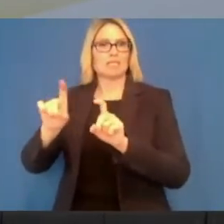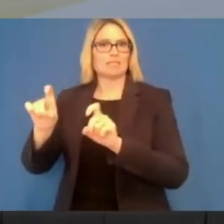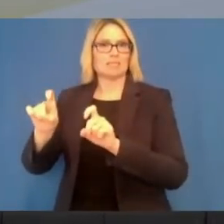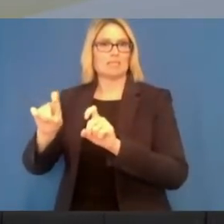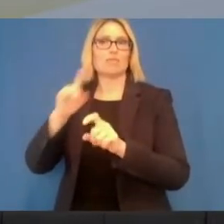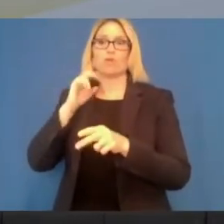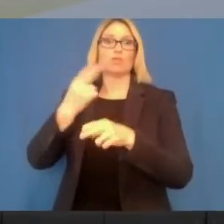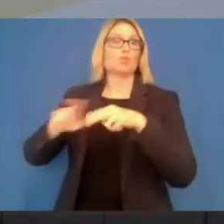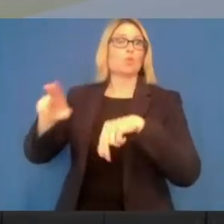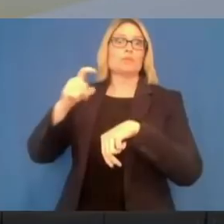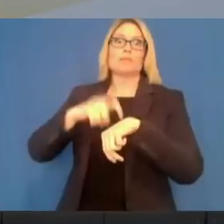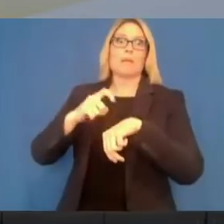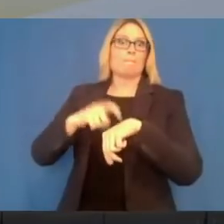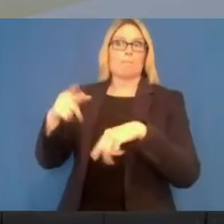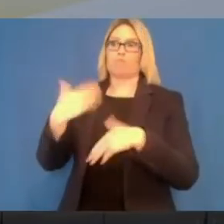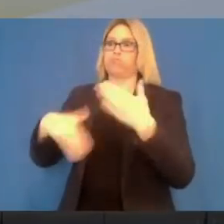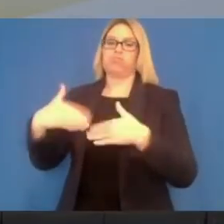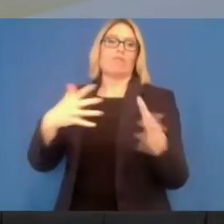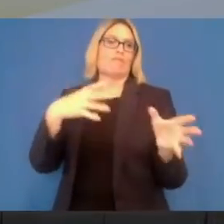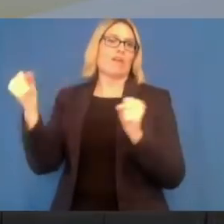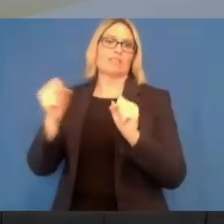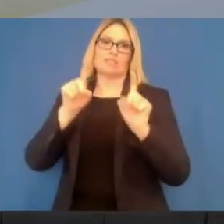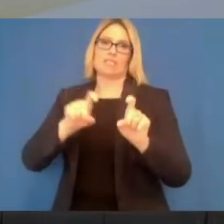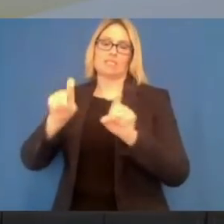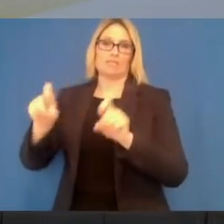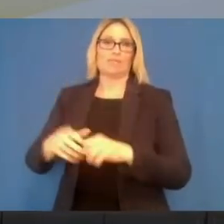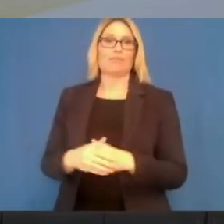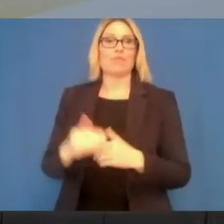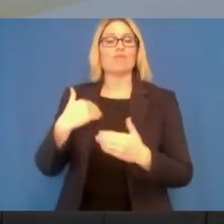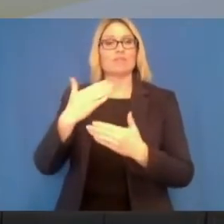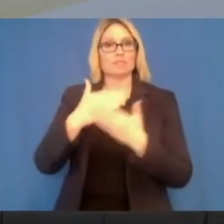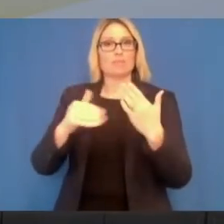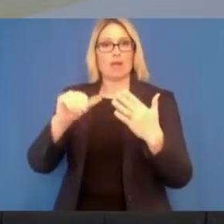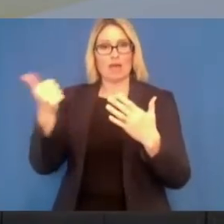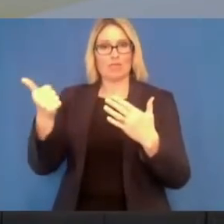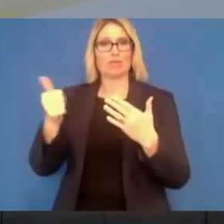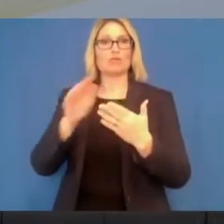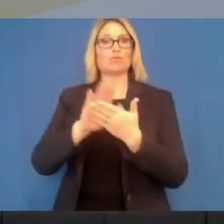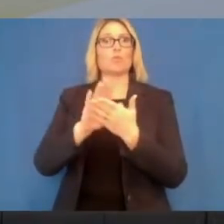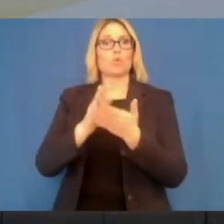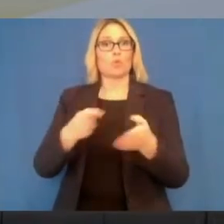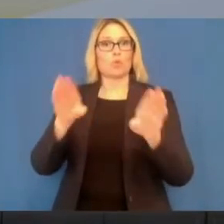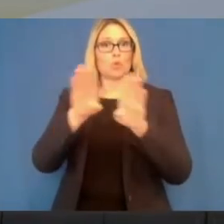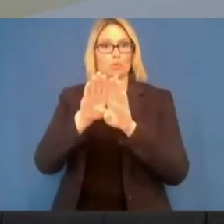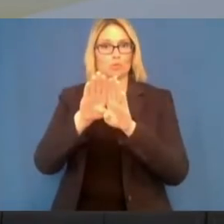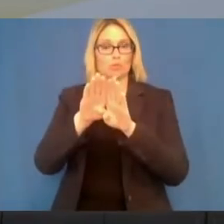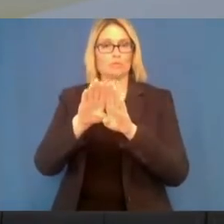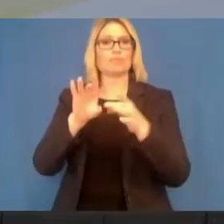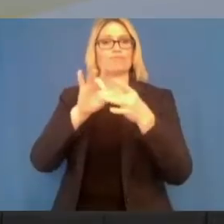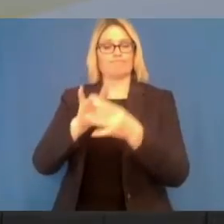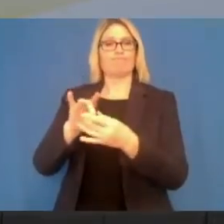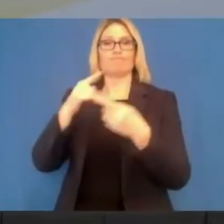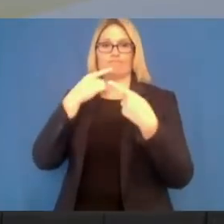short notice. I have a number of additional public exposures related to the new cases to